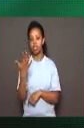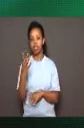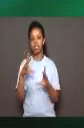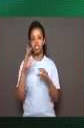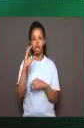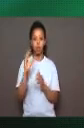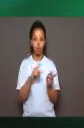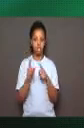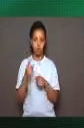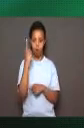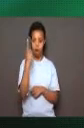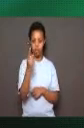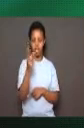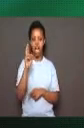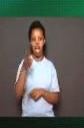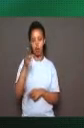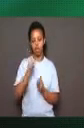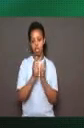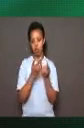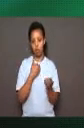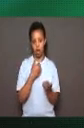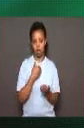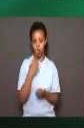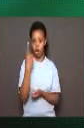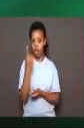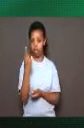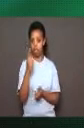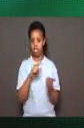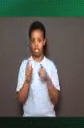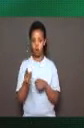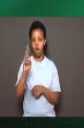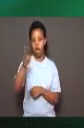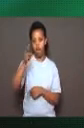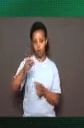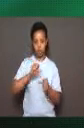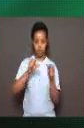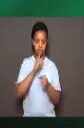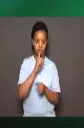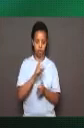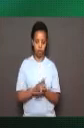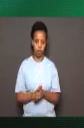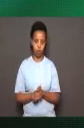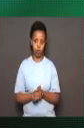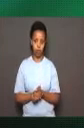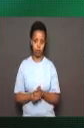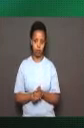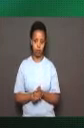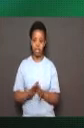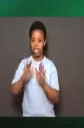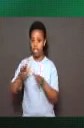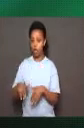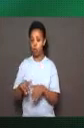has 1 hydroxyl group and 1 hydrogen atom. The